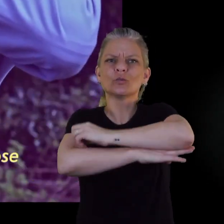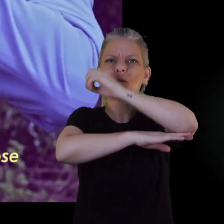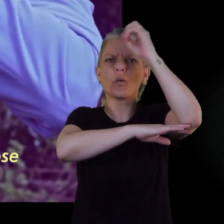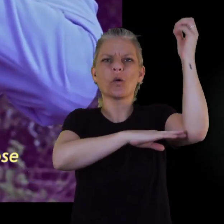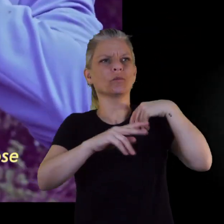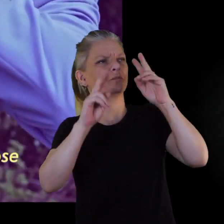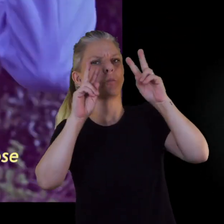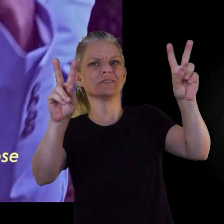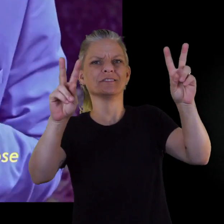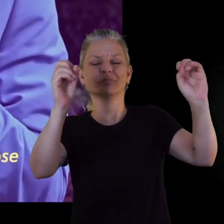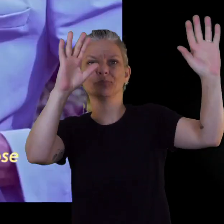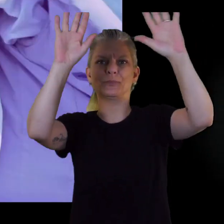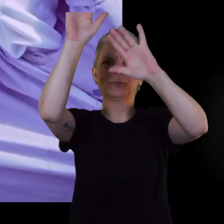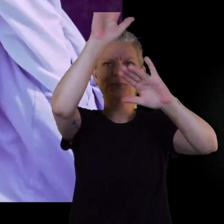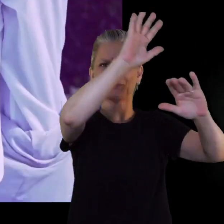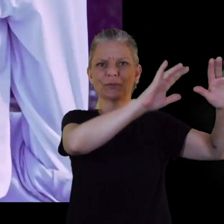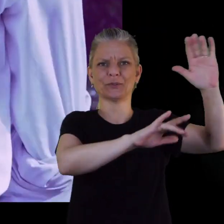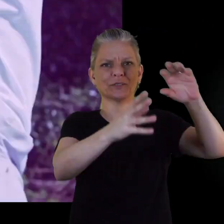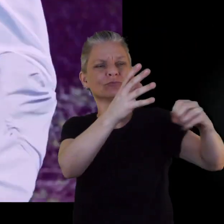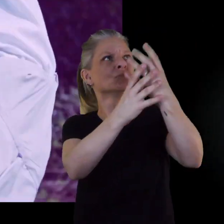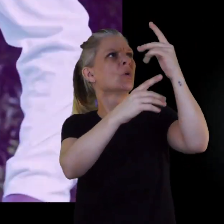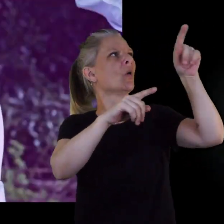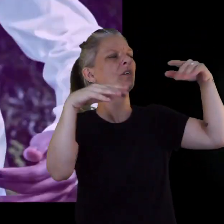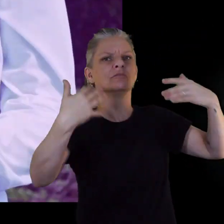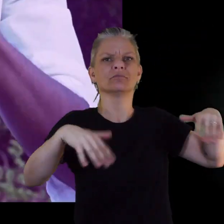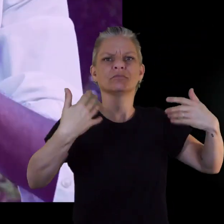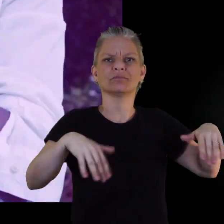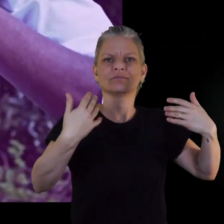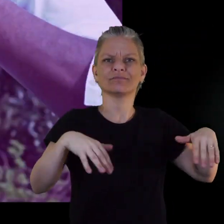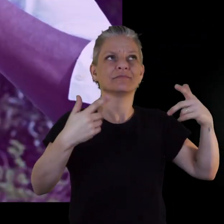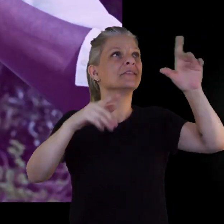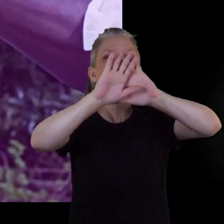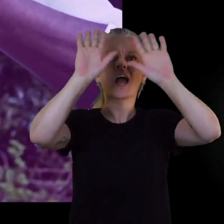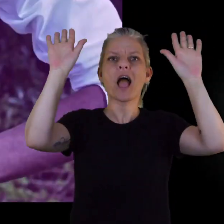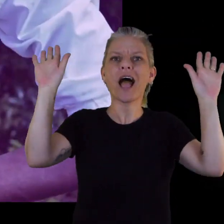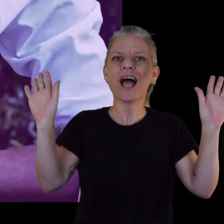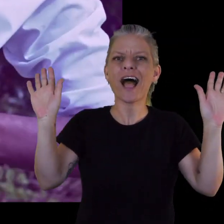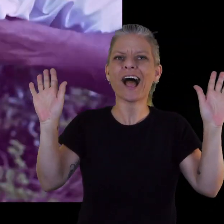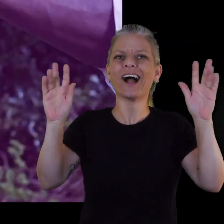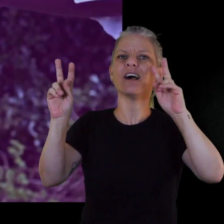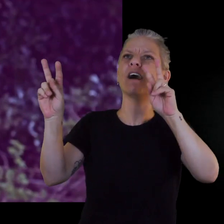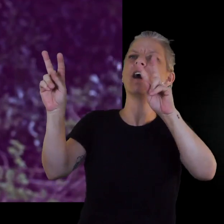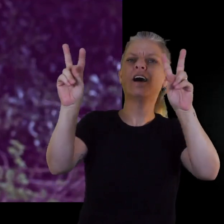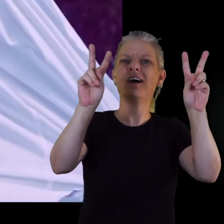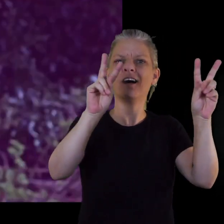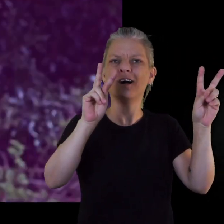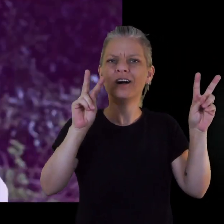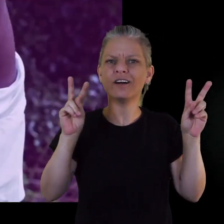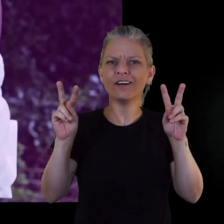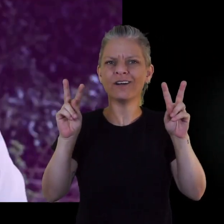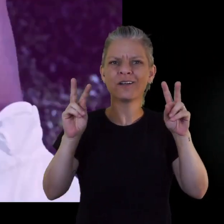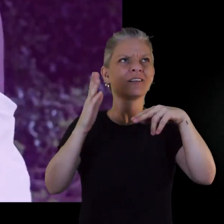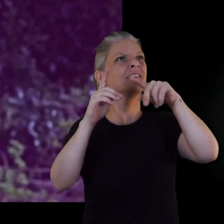face as it rose from its own mirage. The sky, the great refractor, painted her skin with a fiery